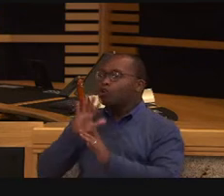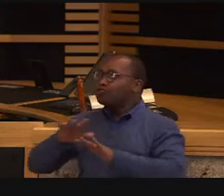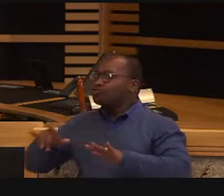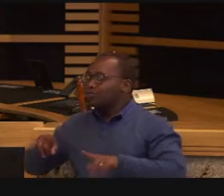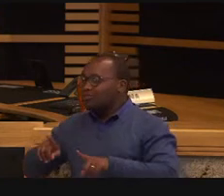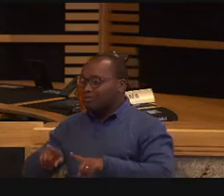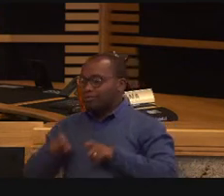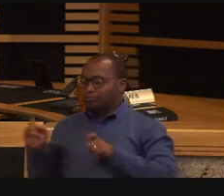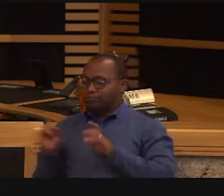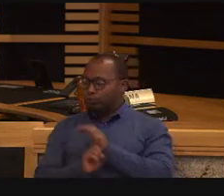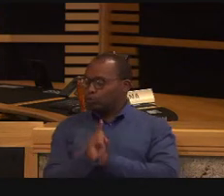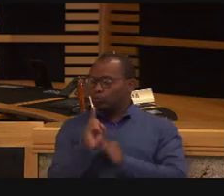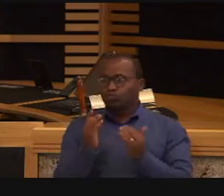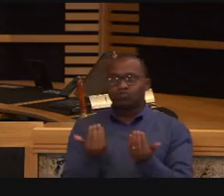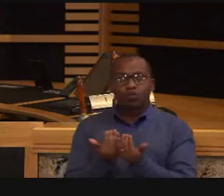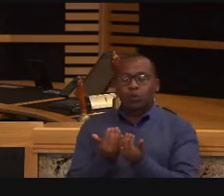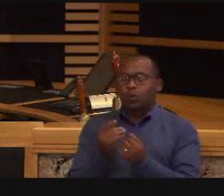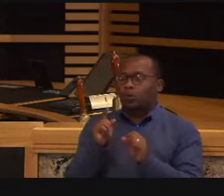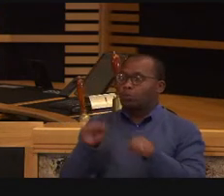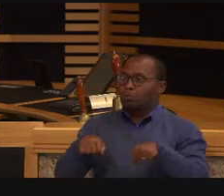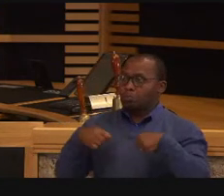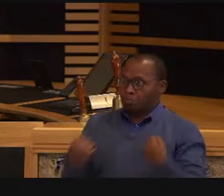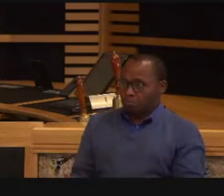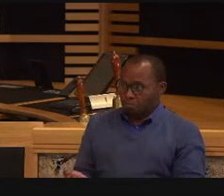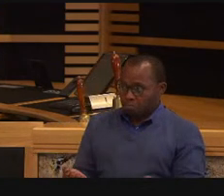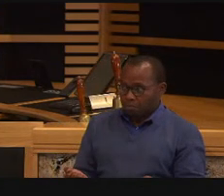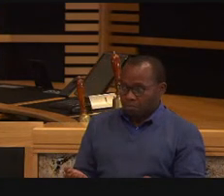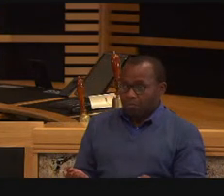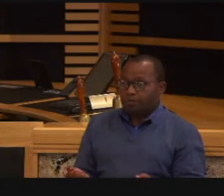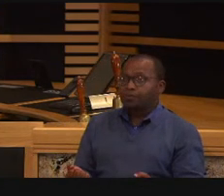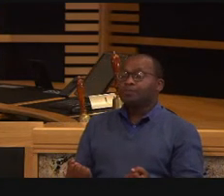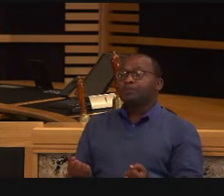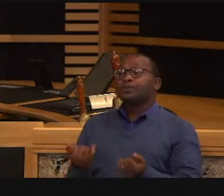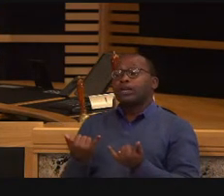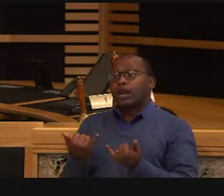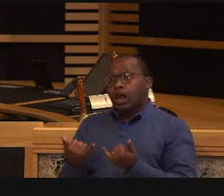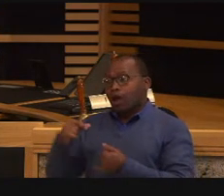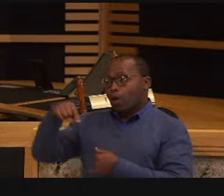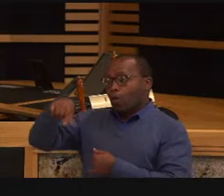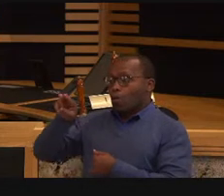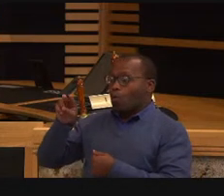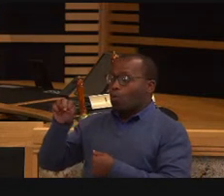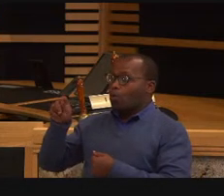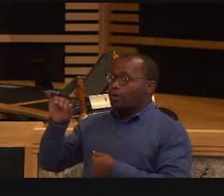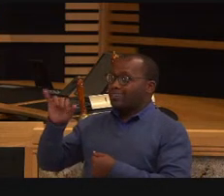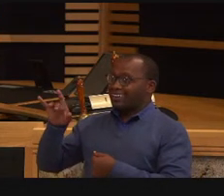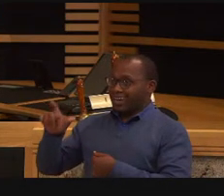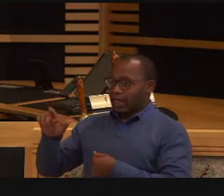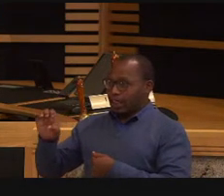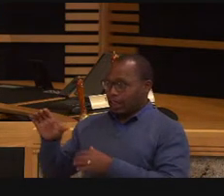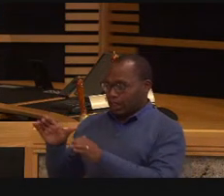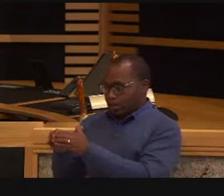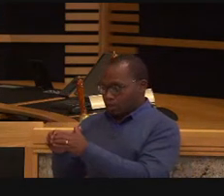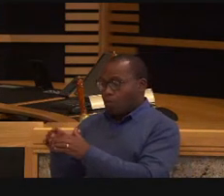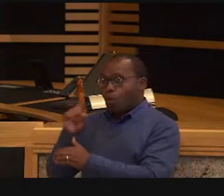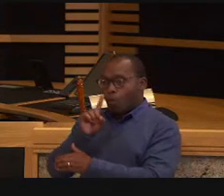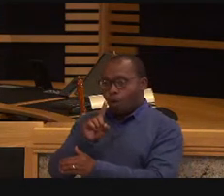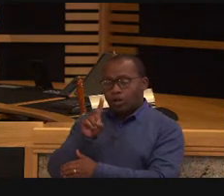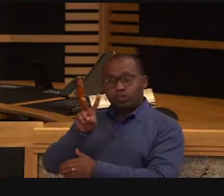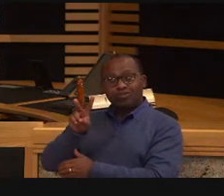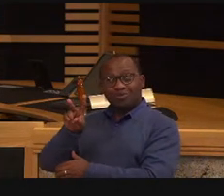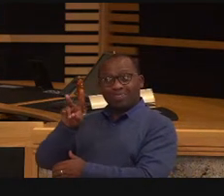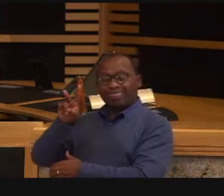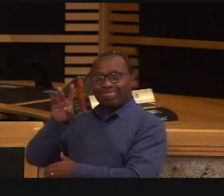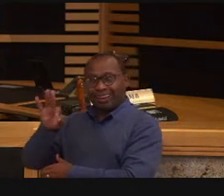quintile 1 to 3 public ordinary schools in the country, and also targeted in the context of the